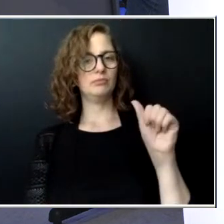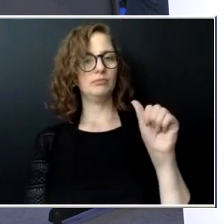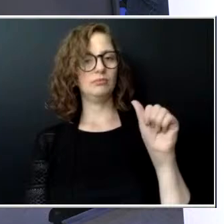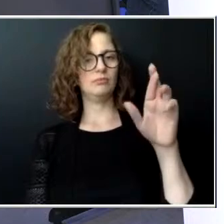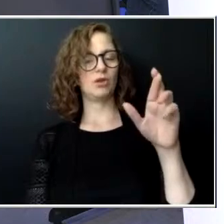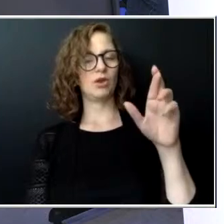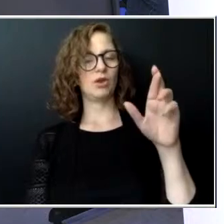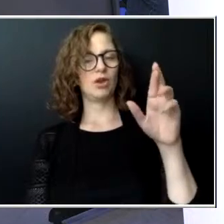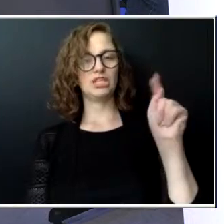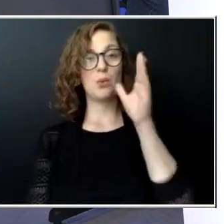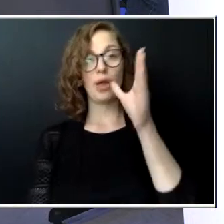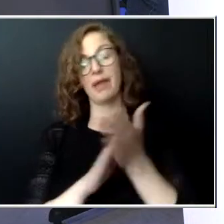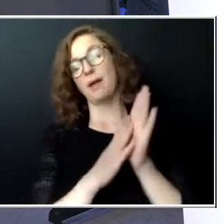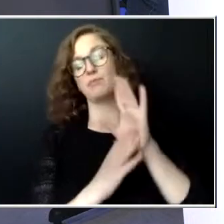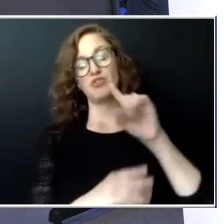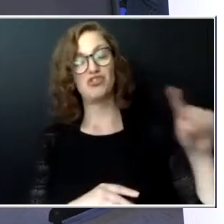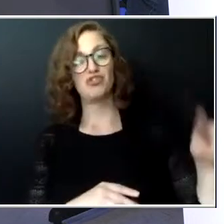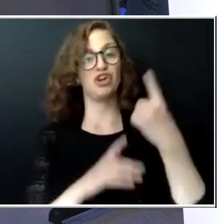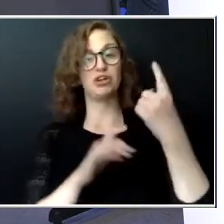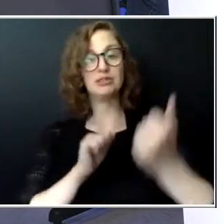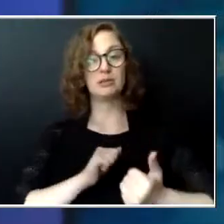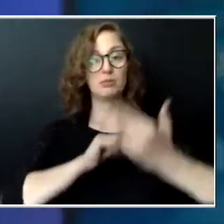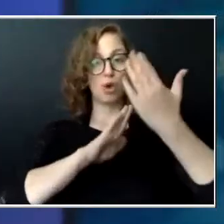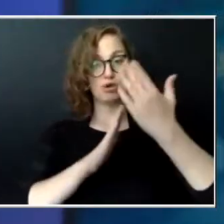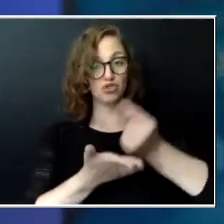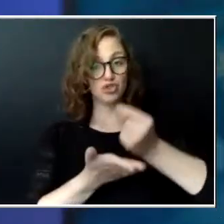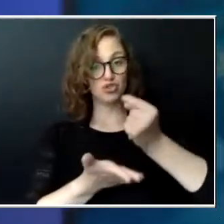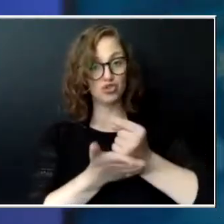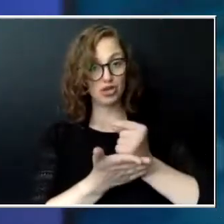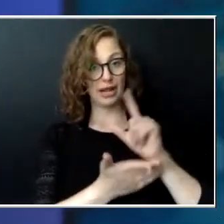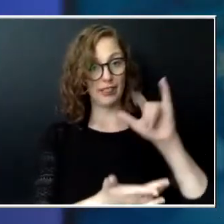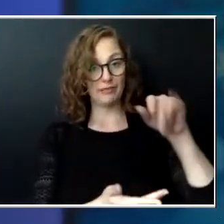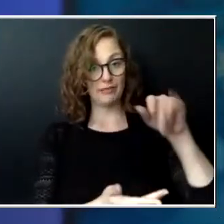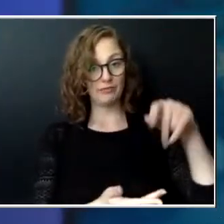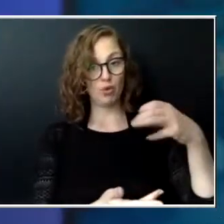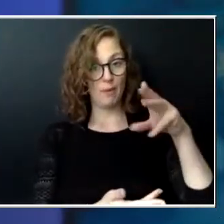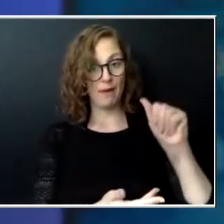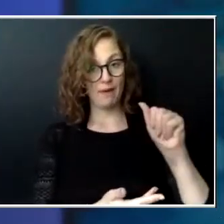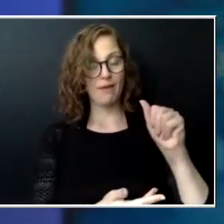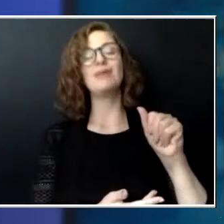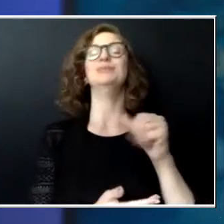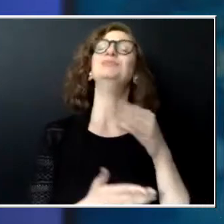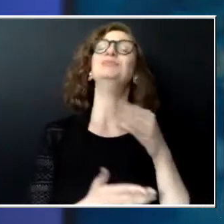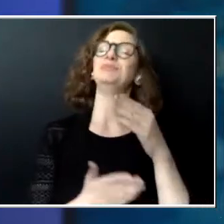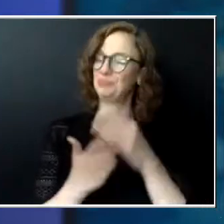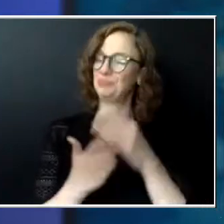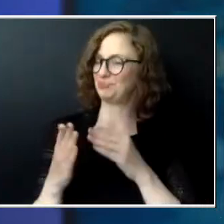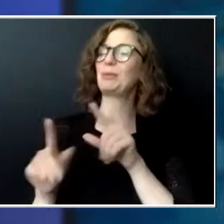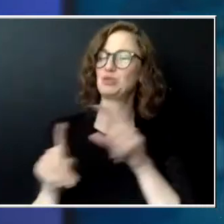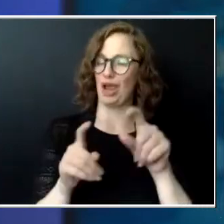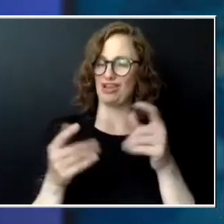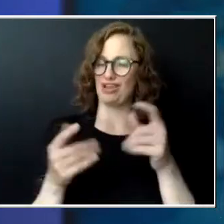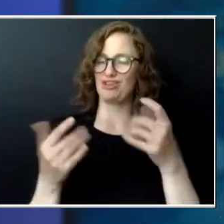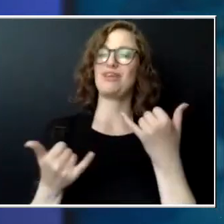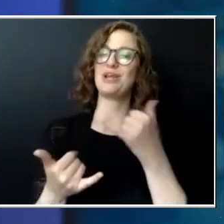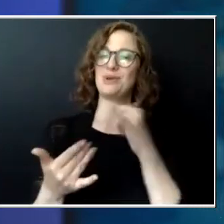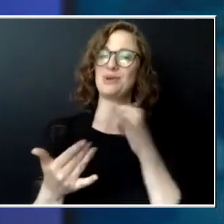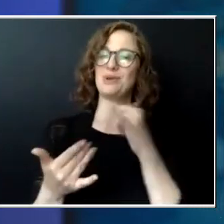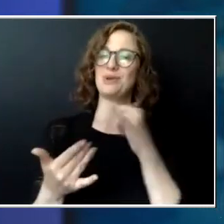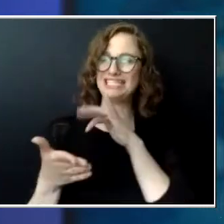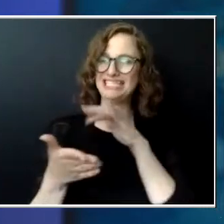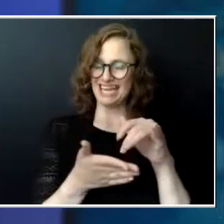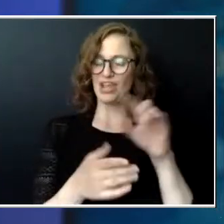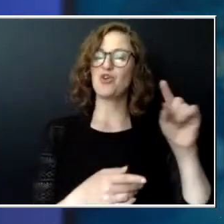When will it be first? There are trials also studying CAR T in first line. So we have a trial here at KU that's looking at CAR